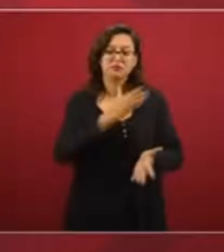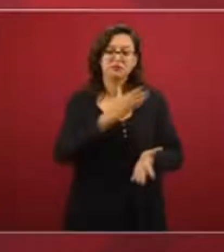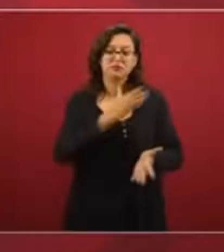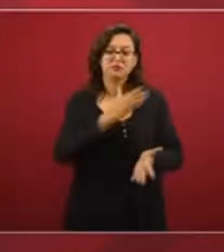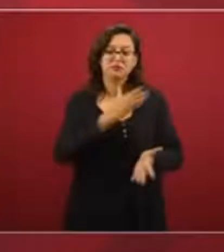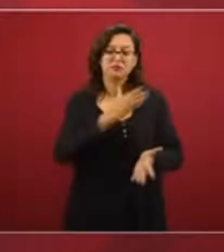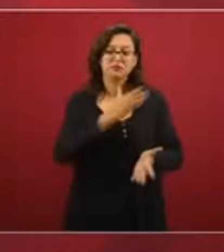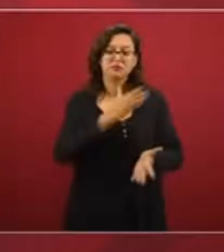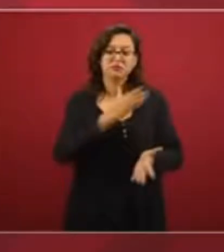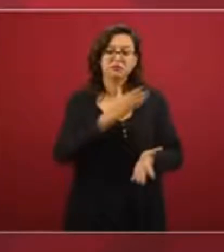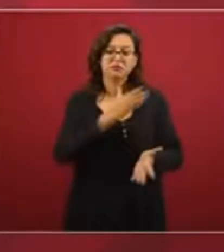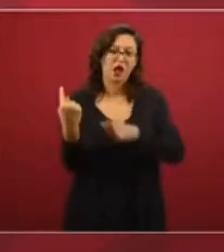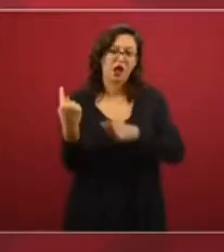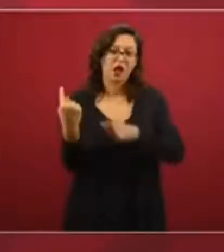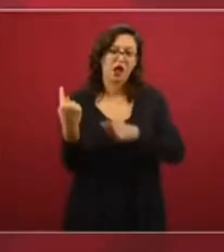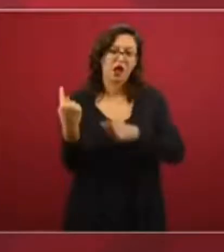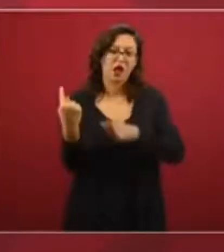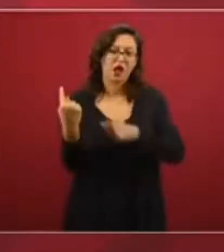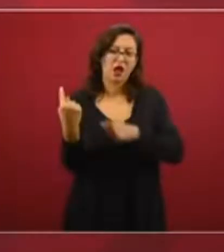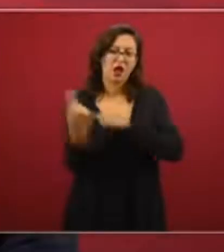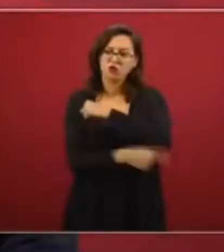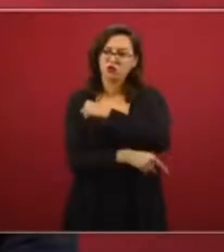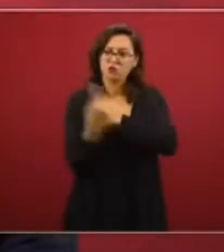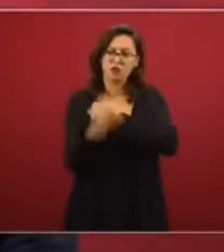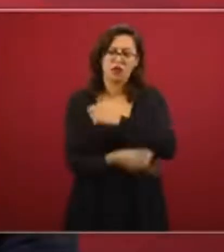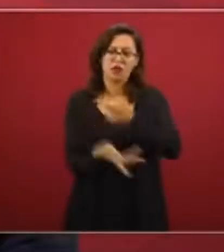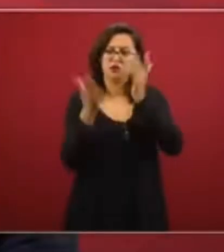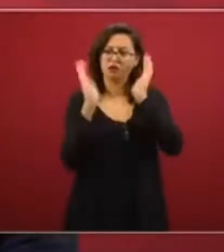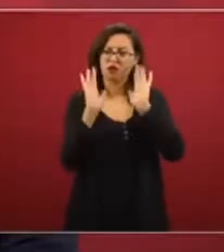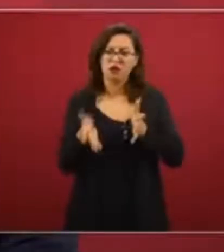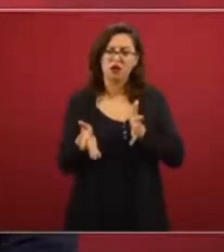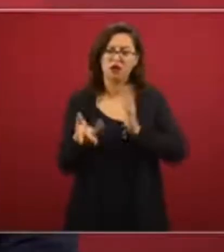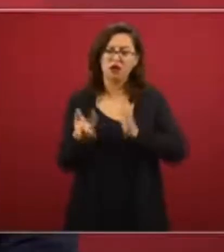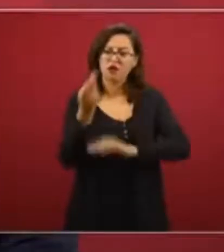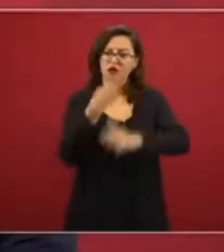I don't know, the query would pass a